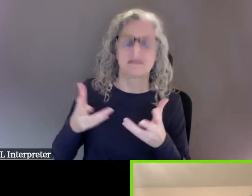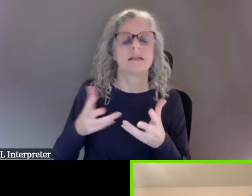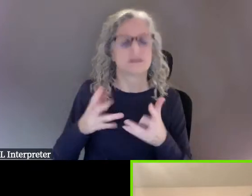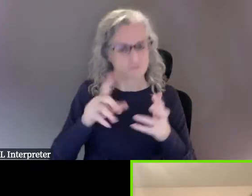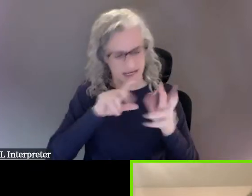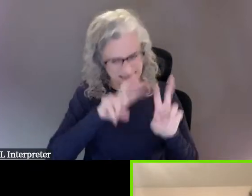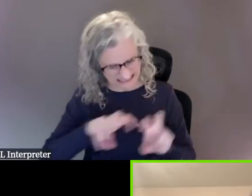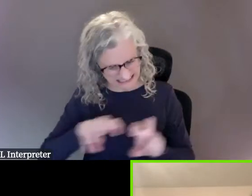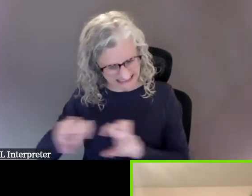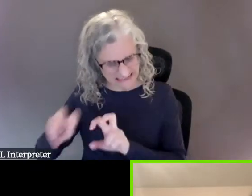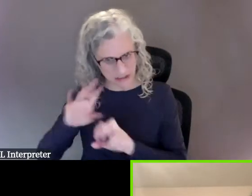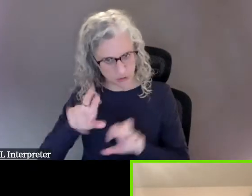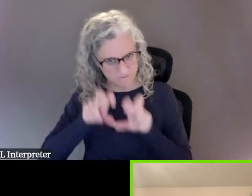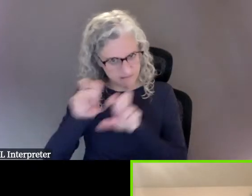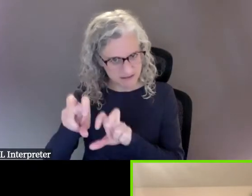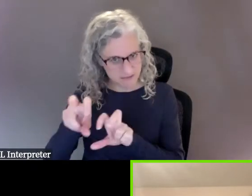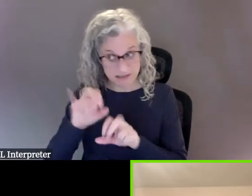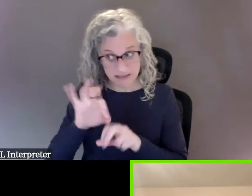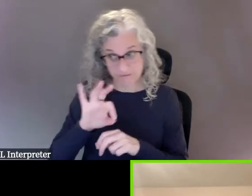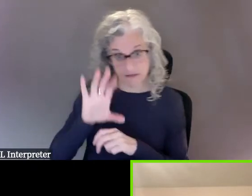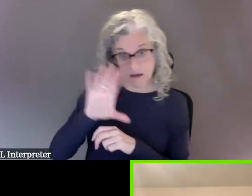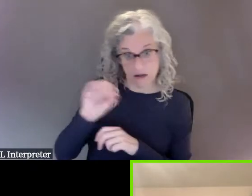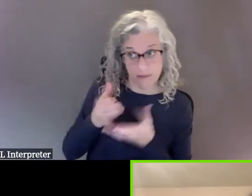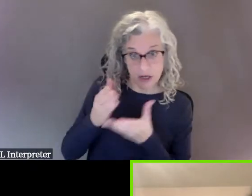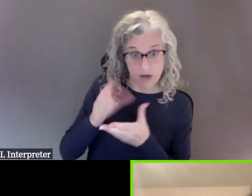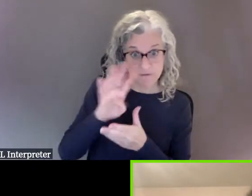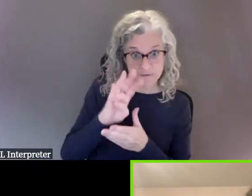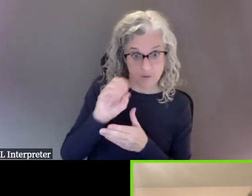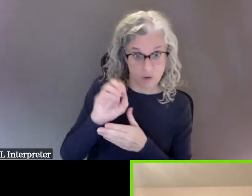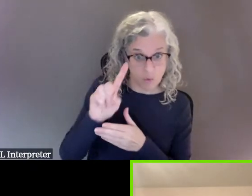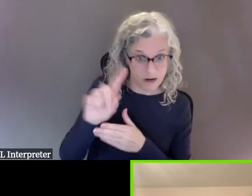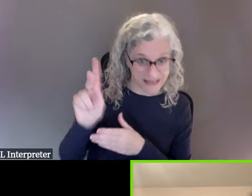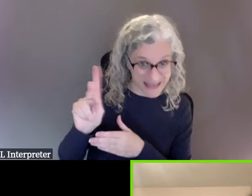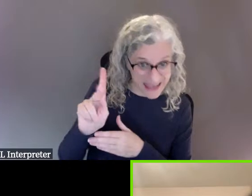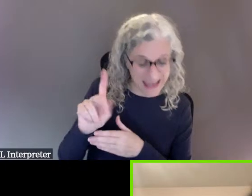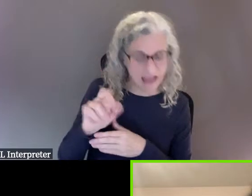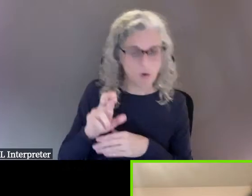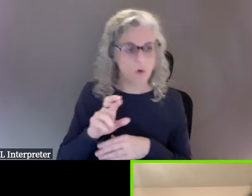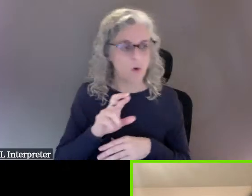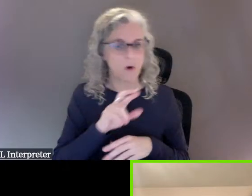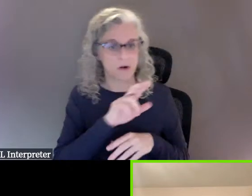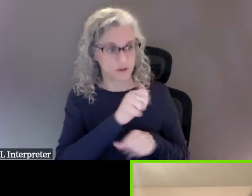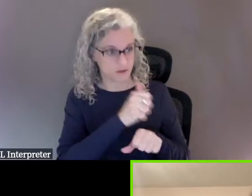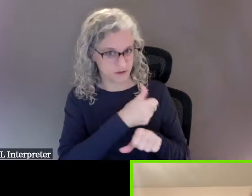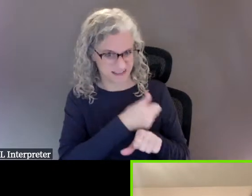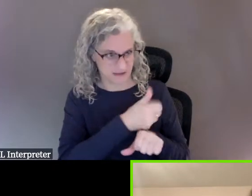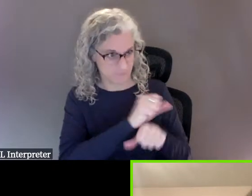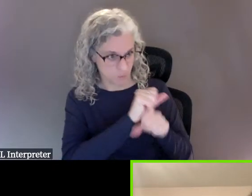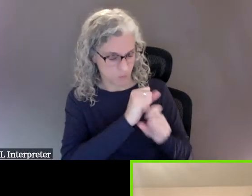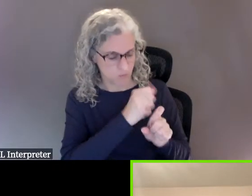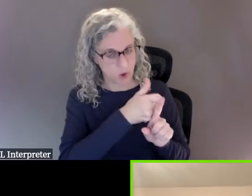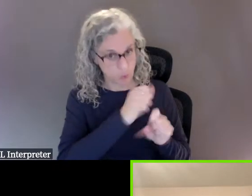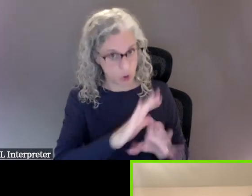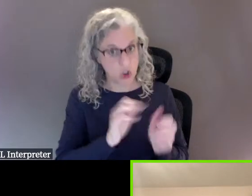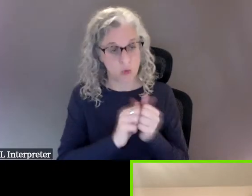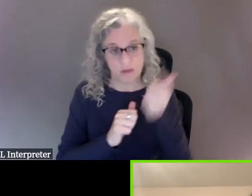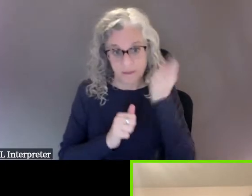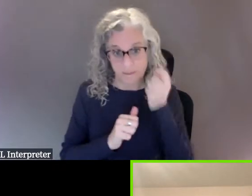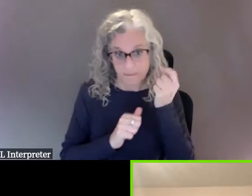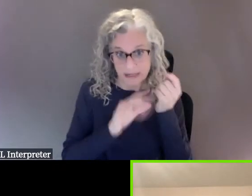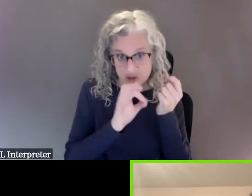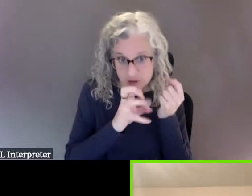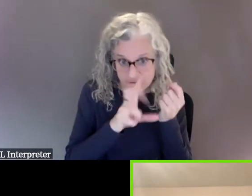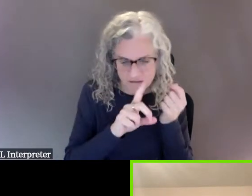investments. If your company offers a 401k, if you're a worker that is attached to some sort of pension fund, look